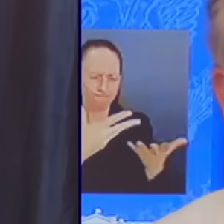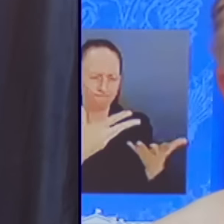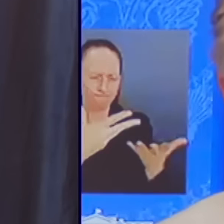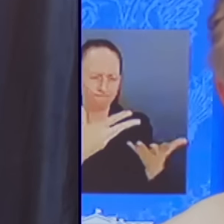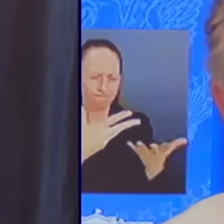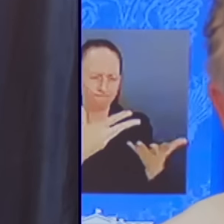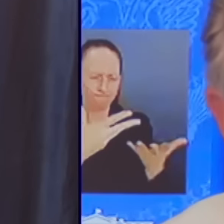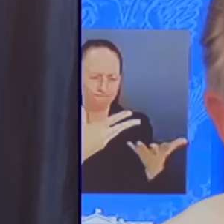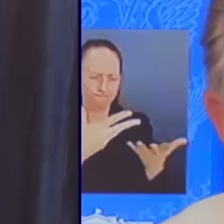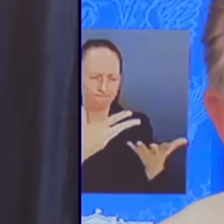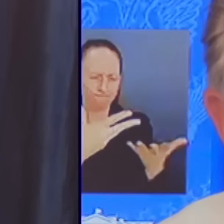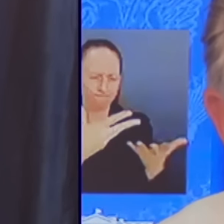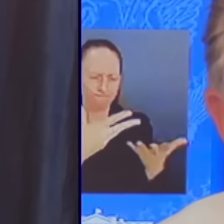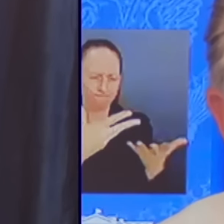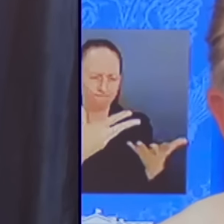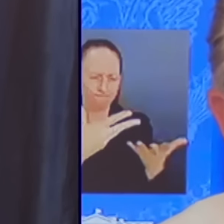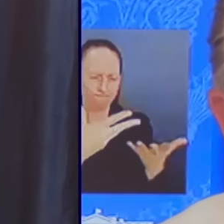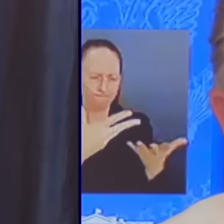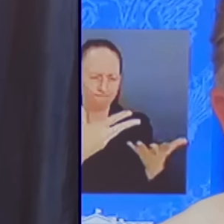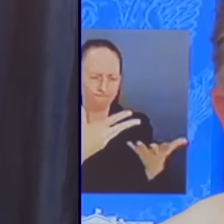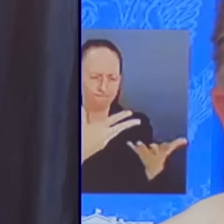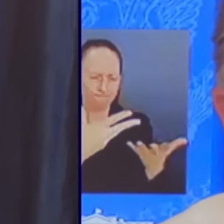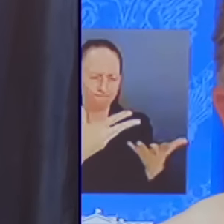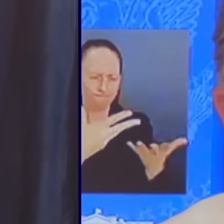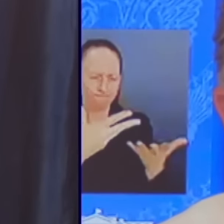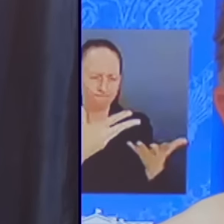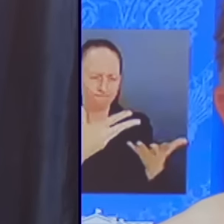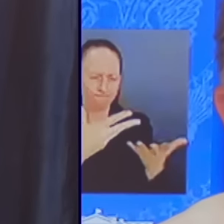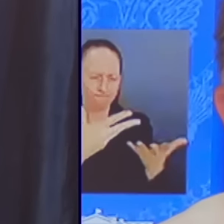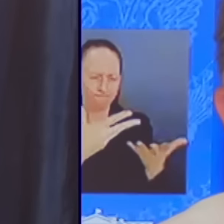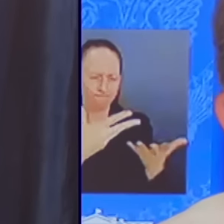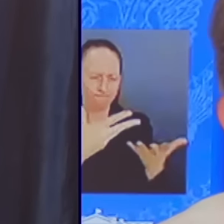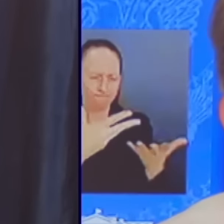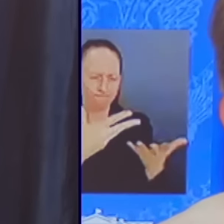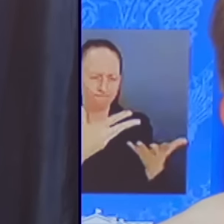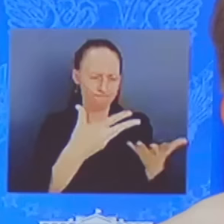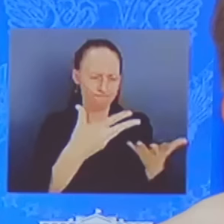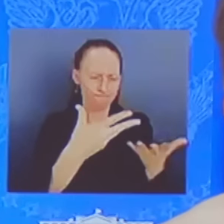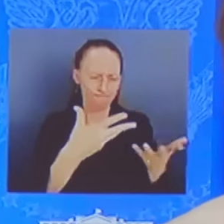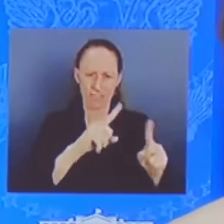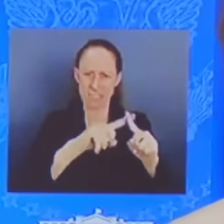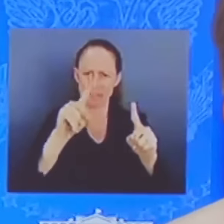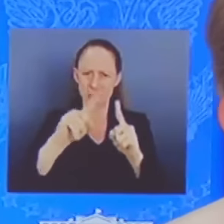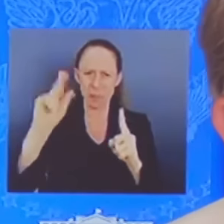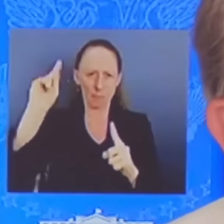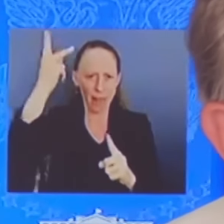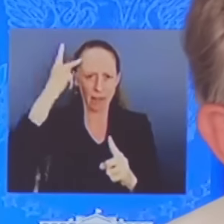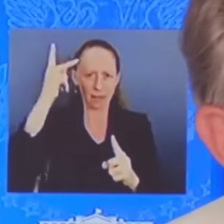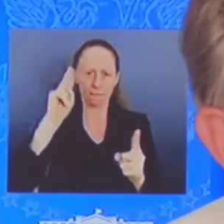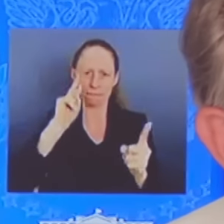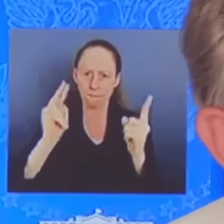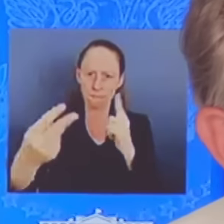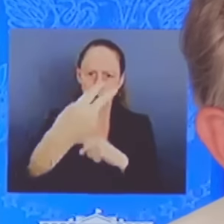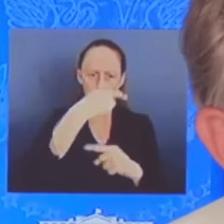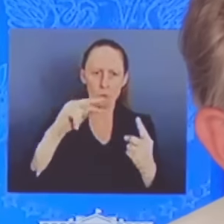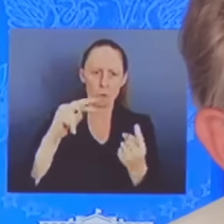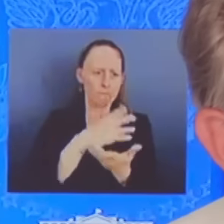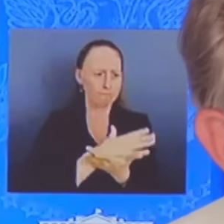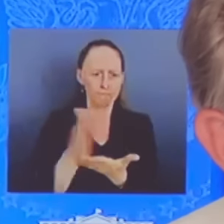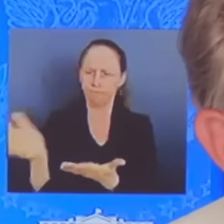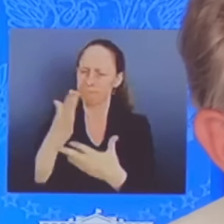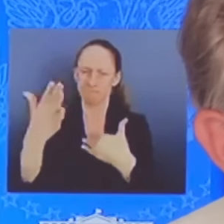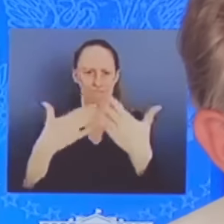said. Okay. Translator into English from Biden. Here we go. Secretary, you've guided this alliance through one of the